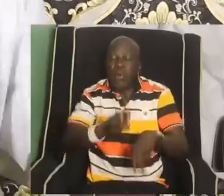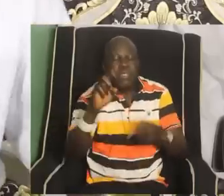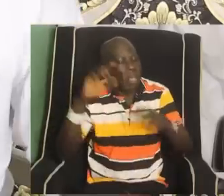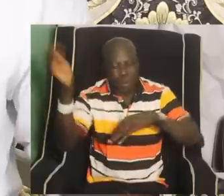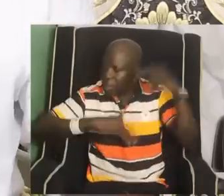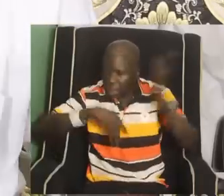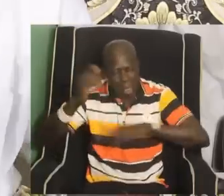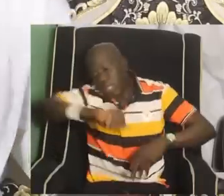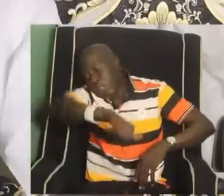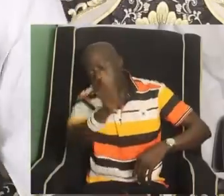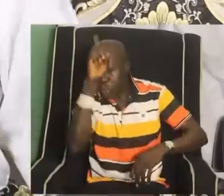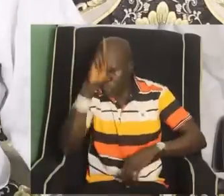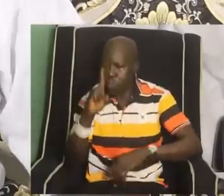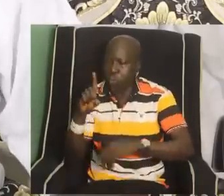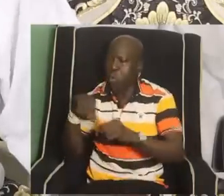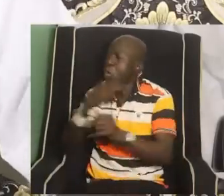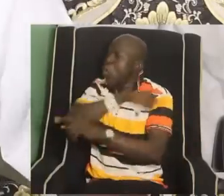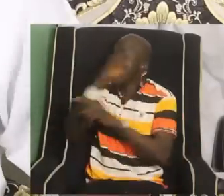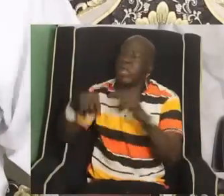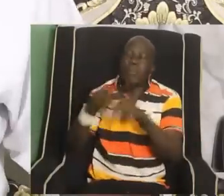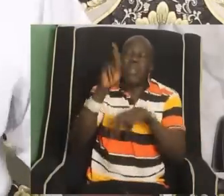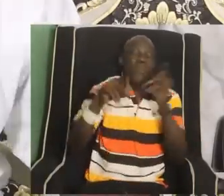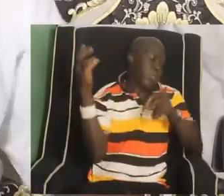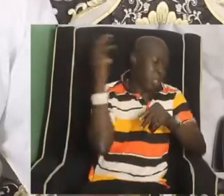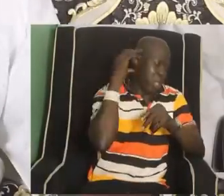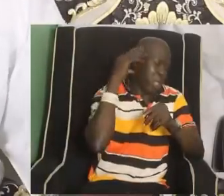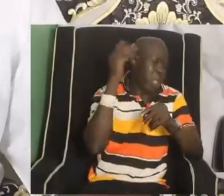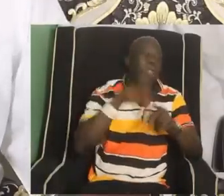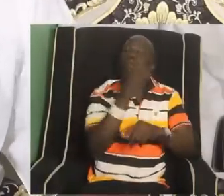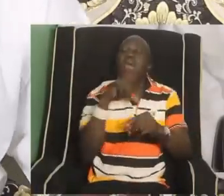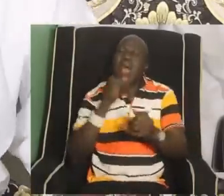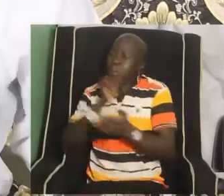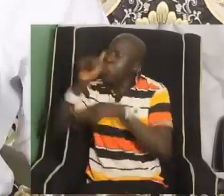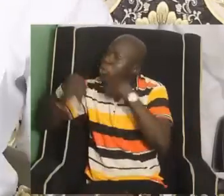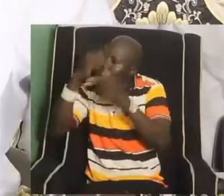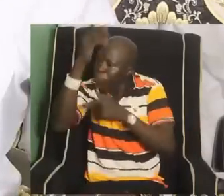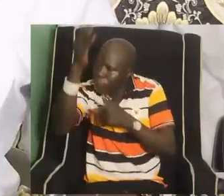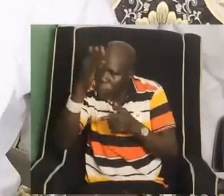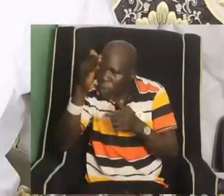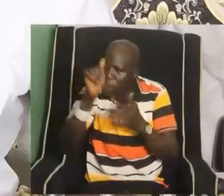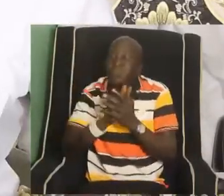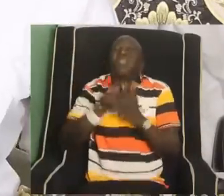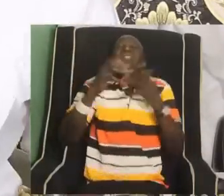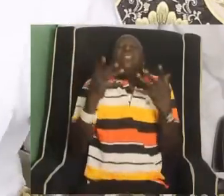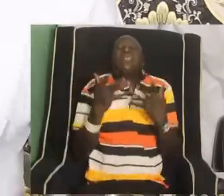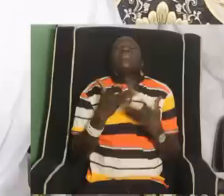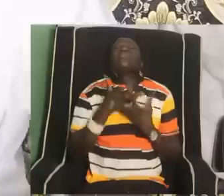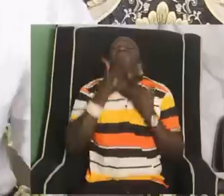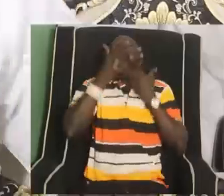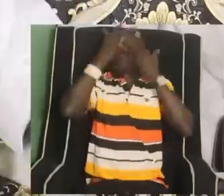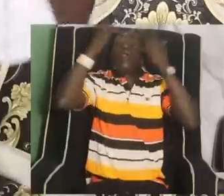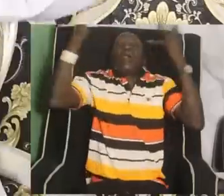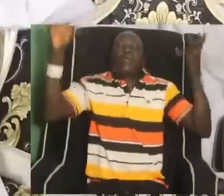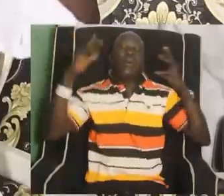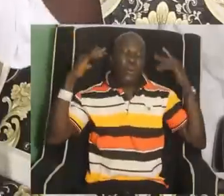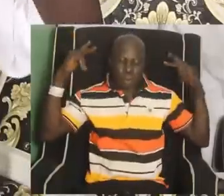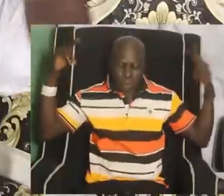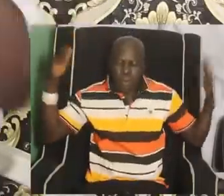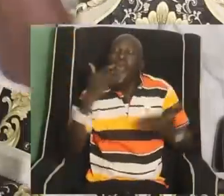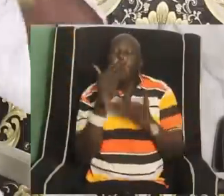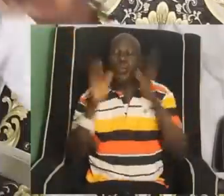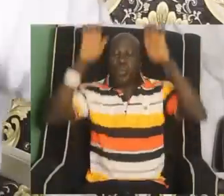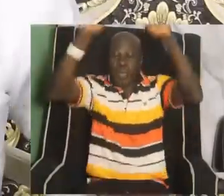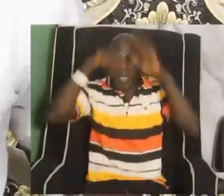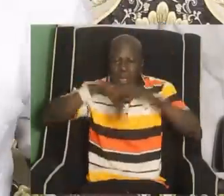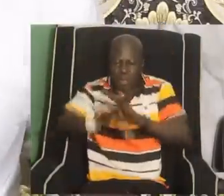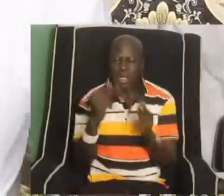láìdágbére. I left without any money. Nígbà tó máa gbá. When they heard. Níbi tí mo jáde wá. Where I came from. Ìró ìṣẹ̀lẹ̀ ìyanu ni wọ́n gbọ́. They heard the miracle.